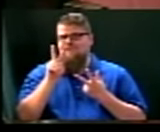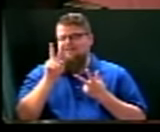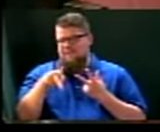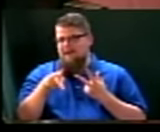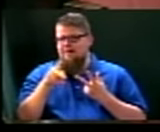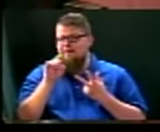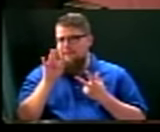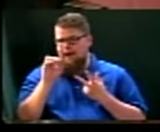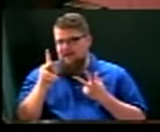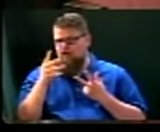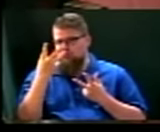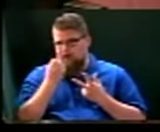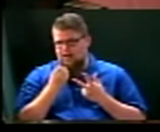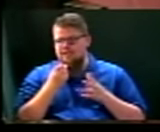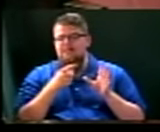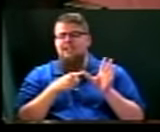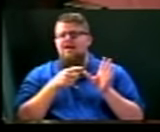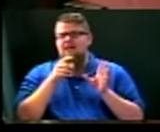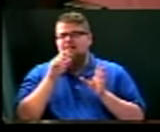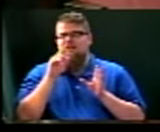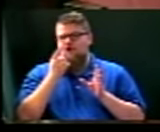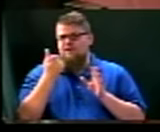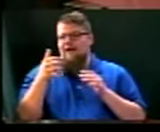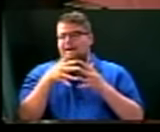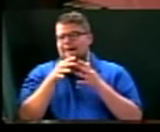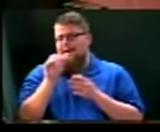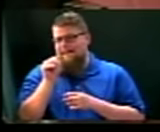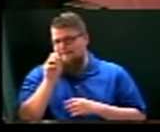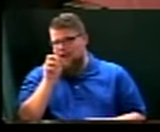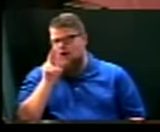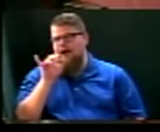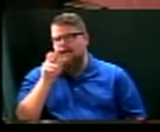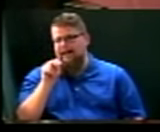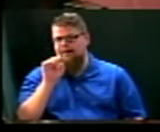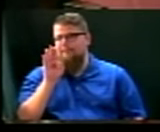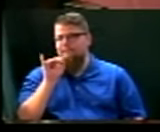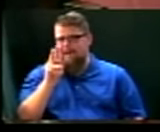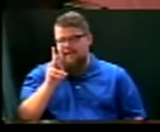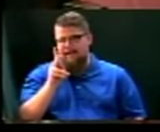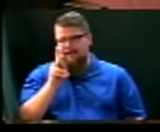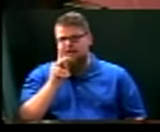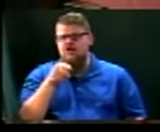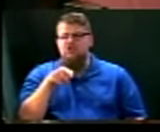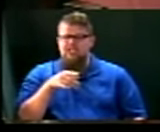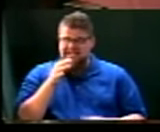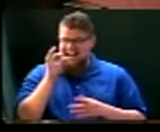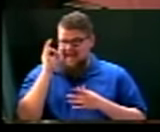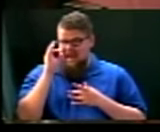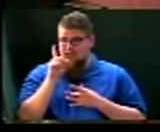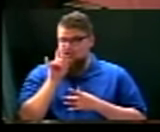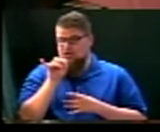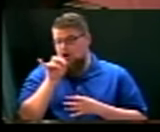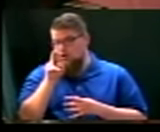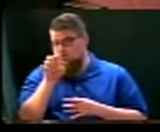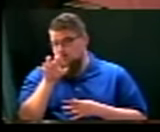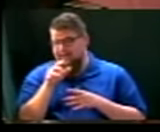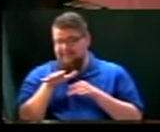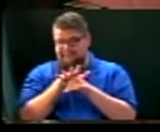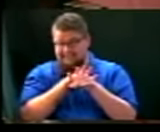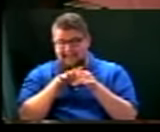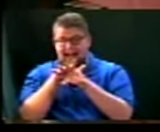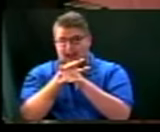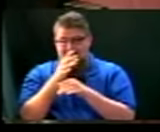vice president of First American National Bank. She was also the executive director of Nine Counties One Vision, the